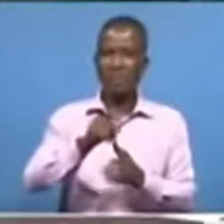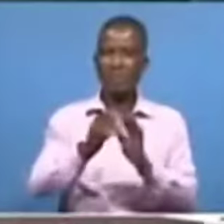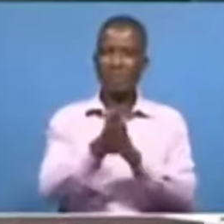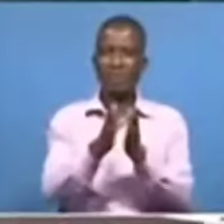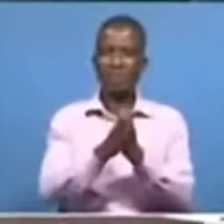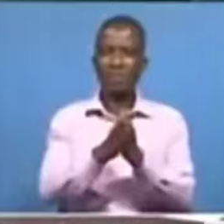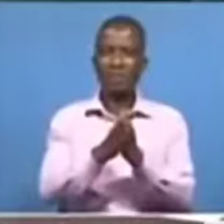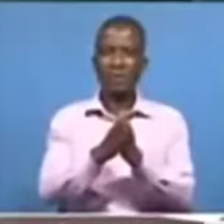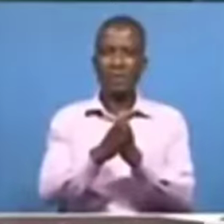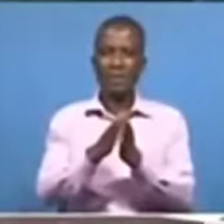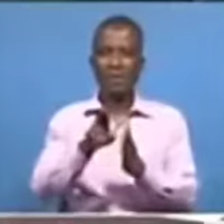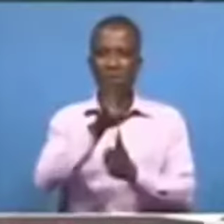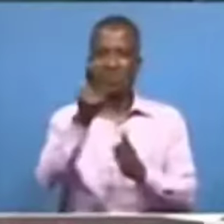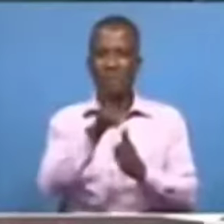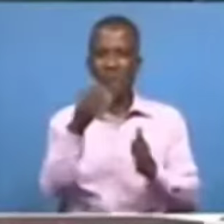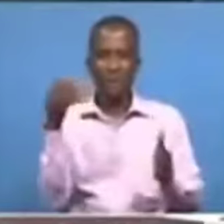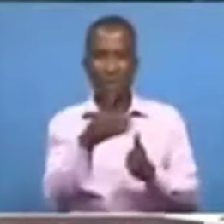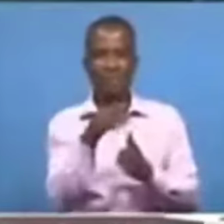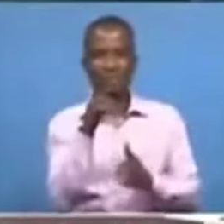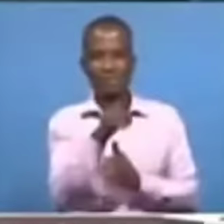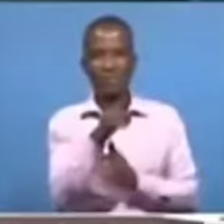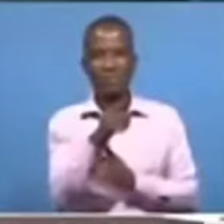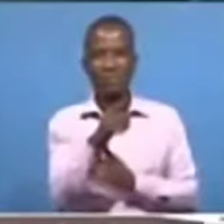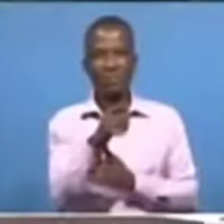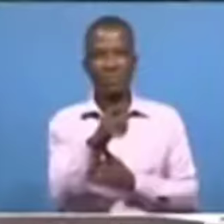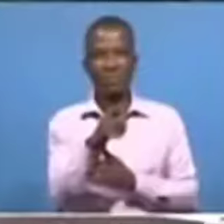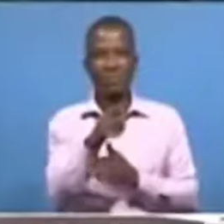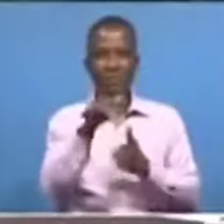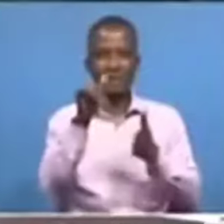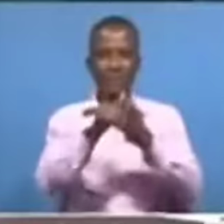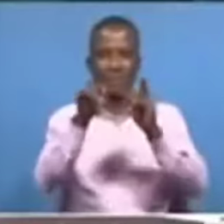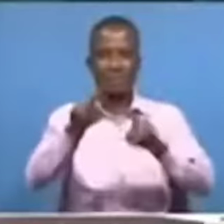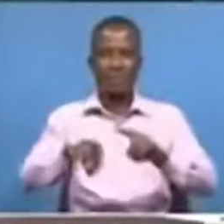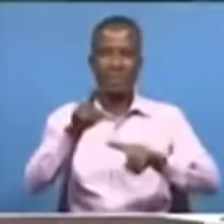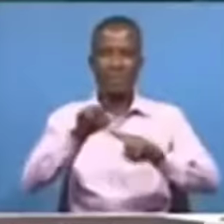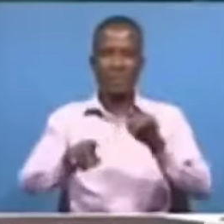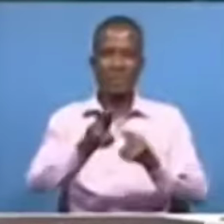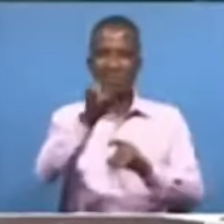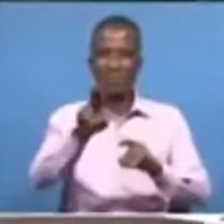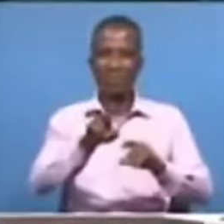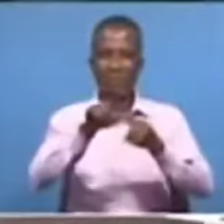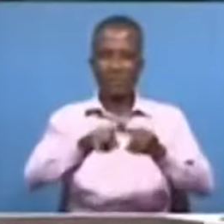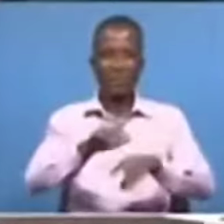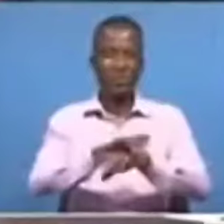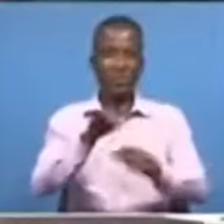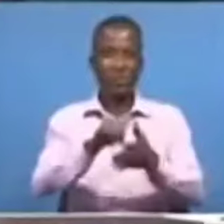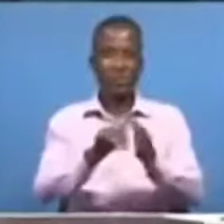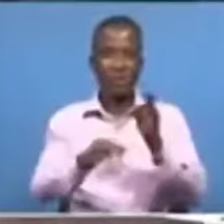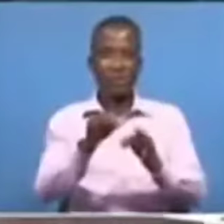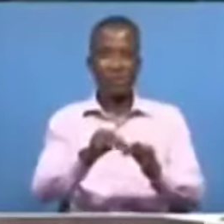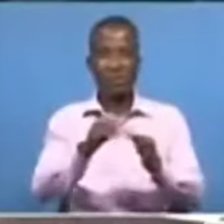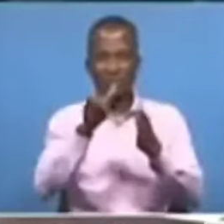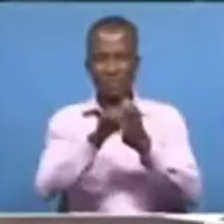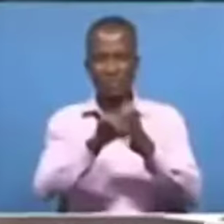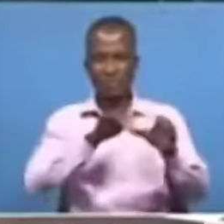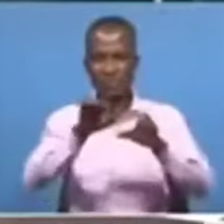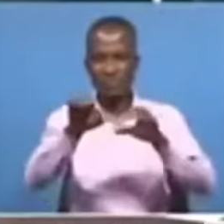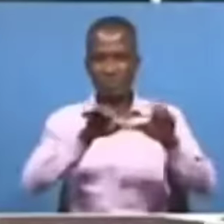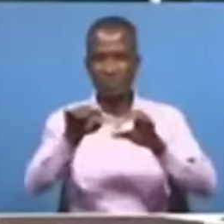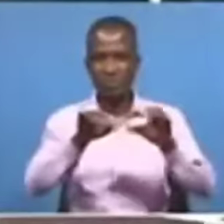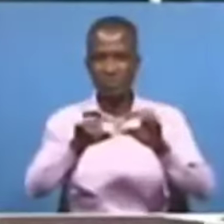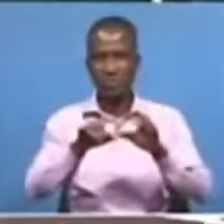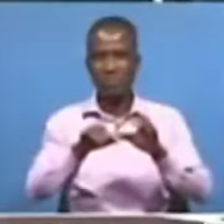you, that person having relied on that representation from you. Which basically means that if per your actions you